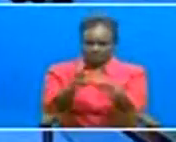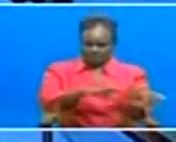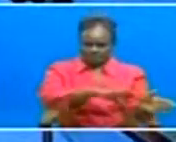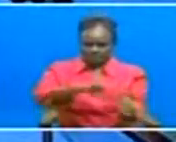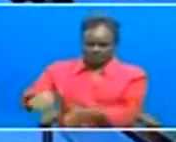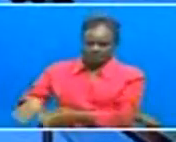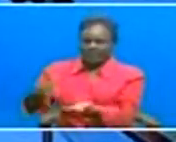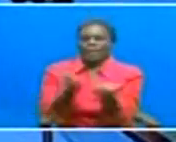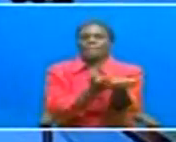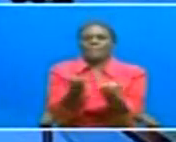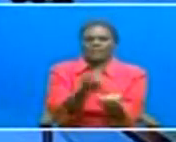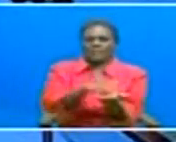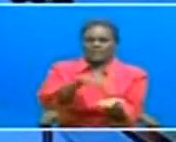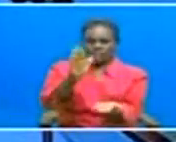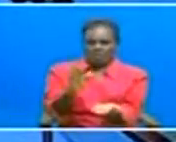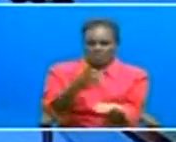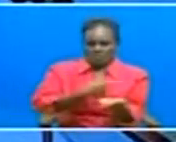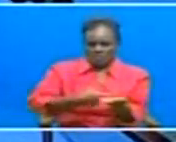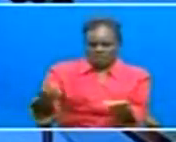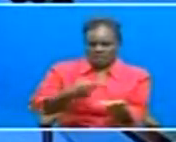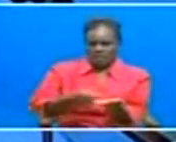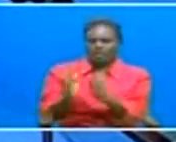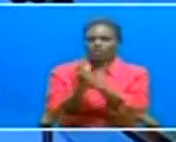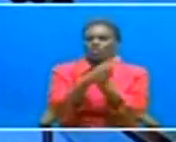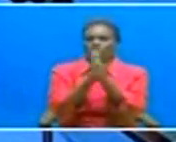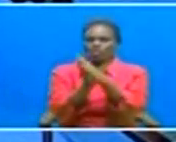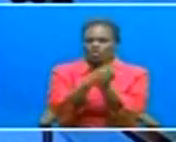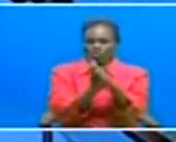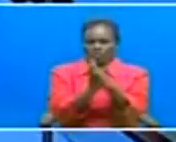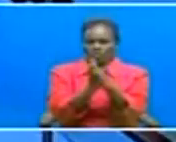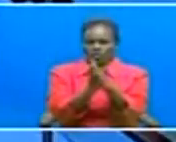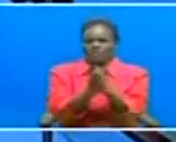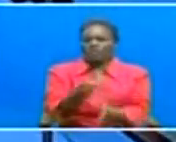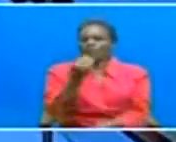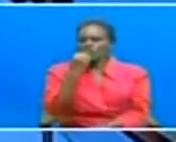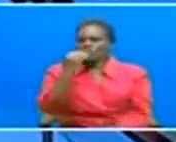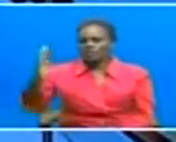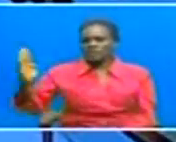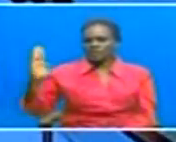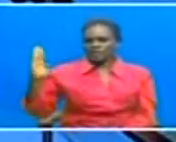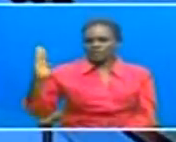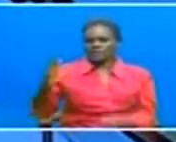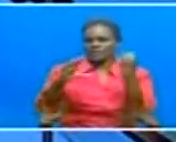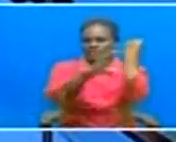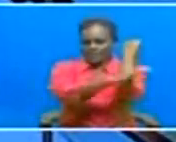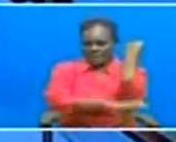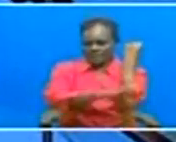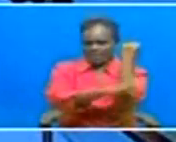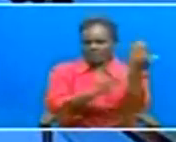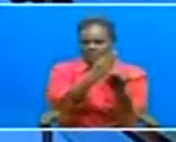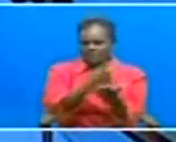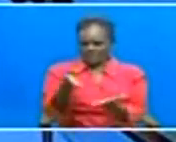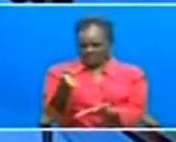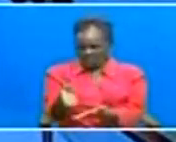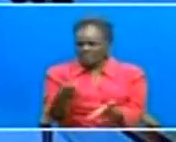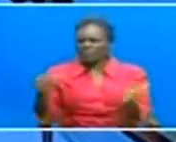More business and onto our weekly feature, which is the next frontier. Food security in most parts of the country has become